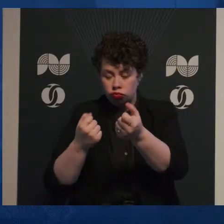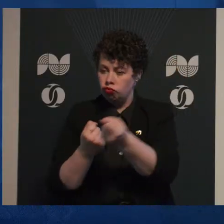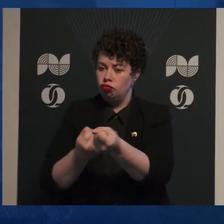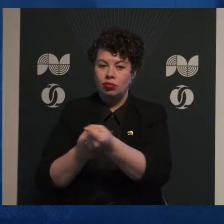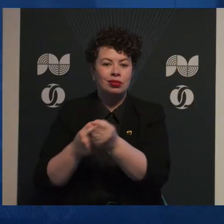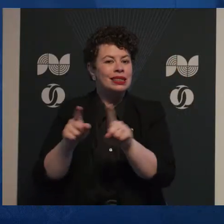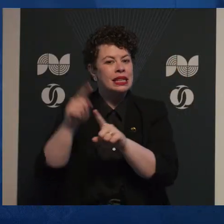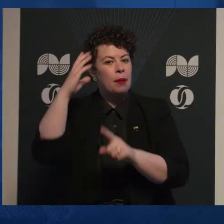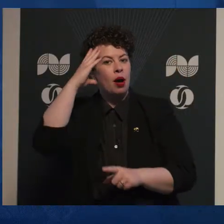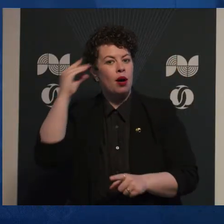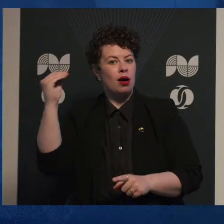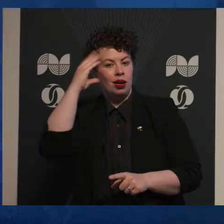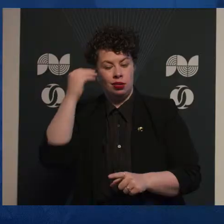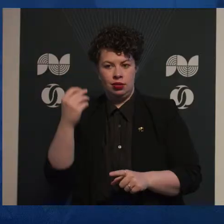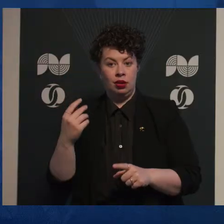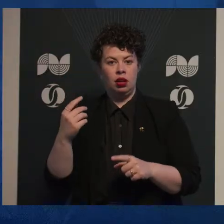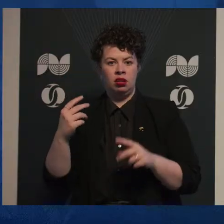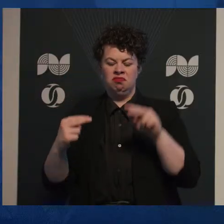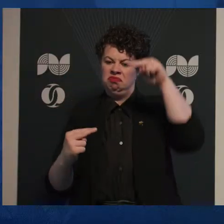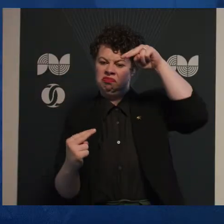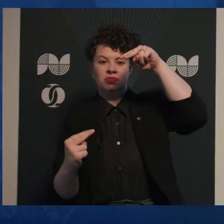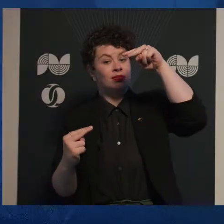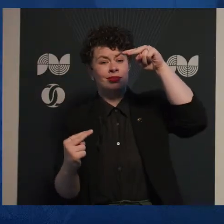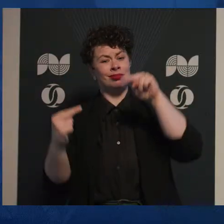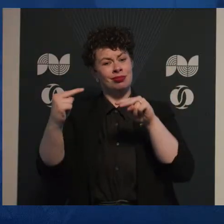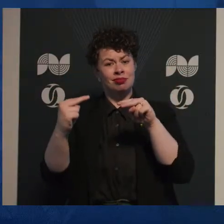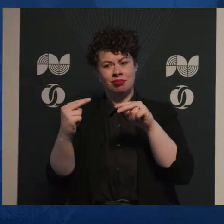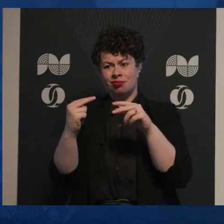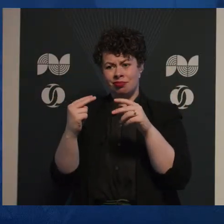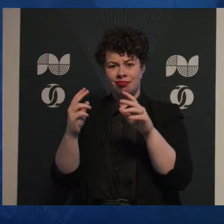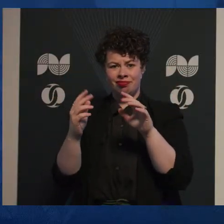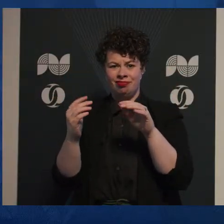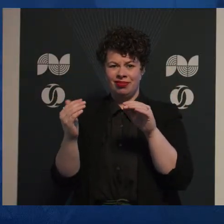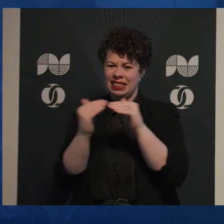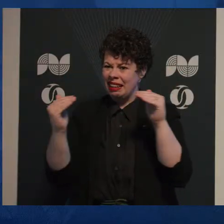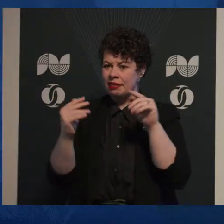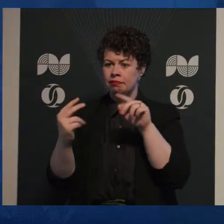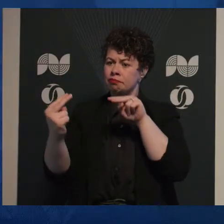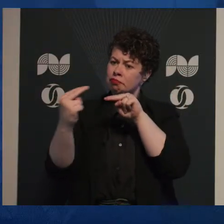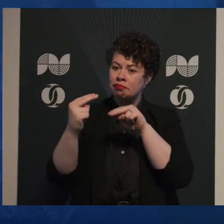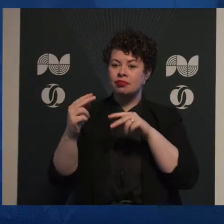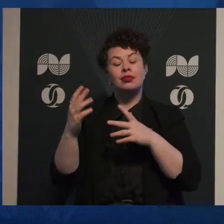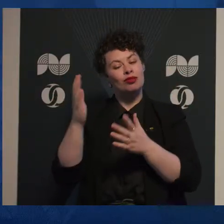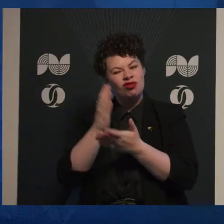we are very aligned in terms of what we're trying to achieve in terms of SOE